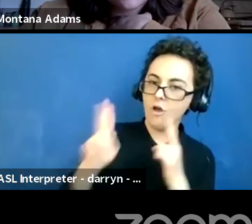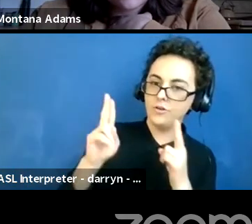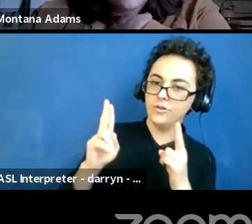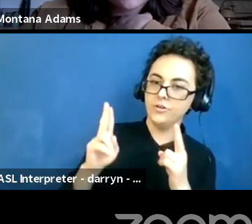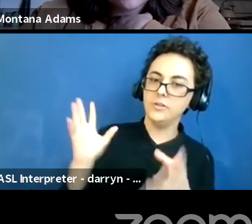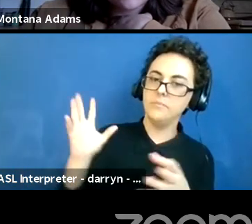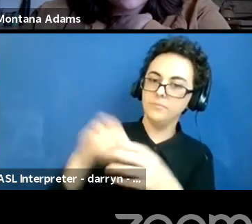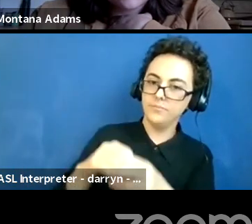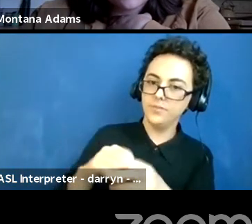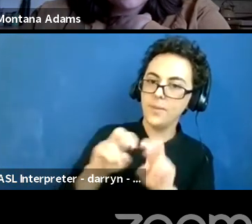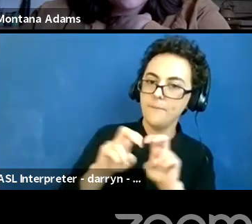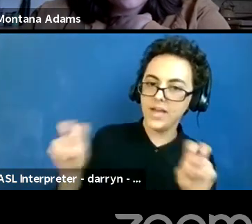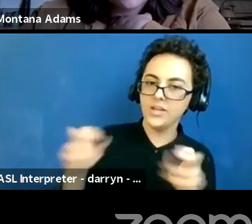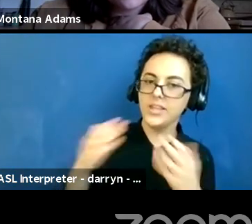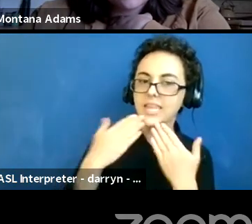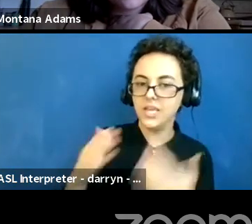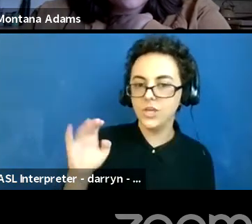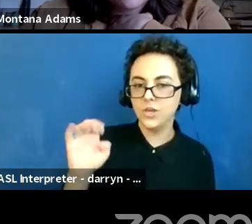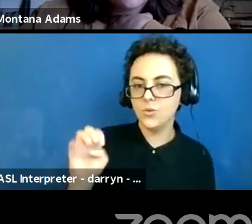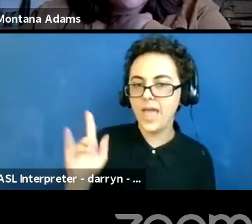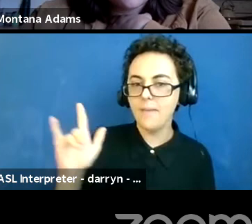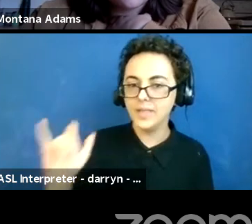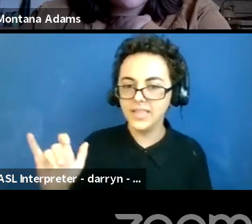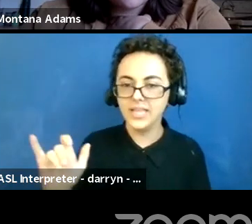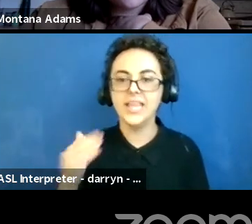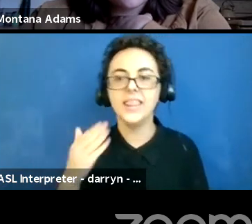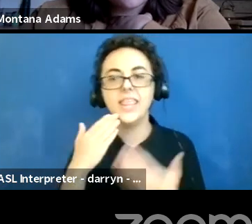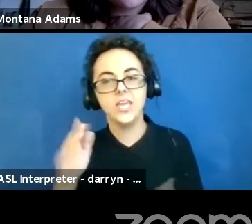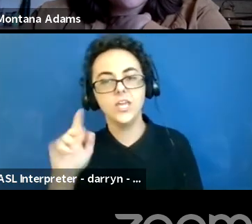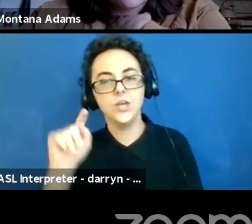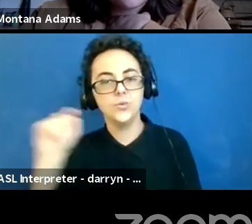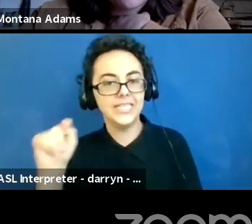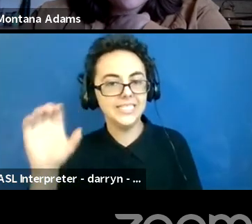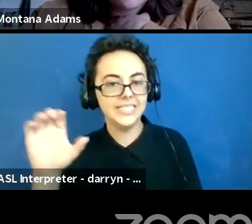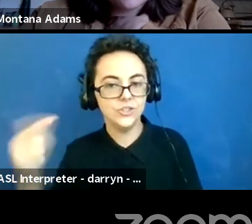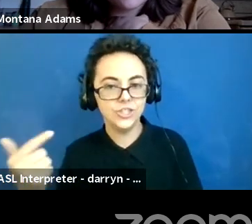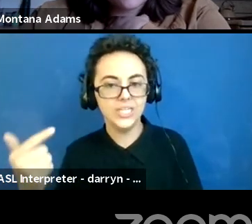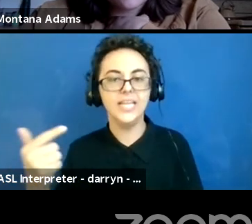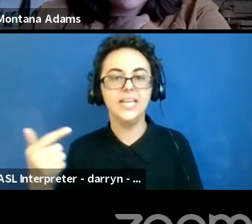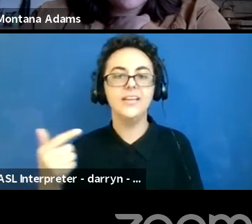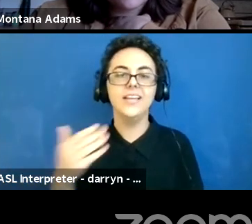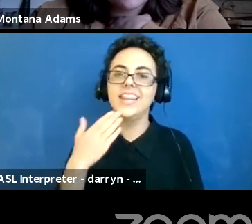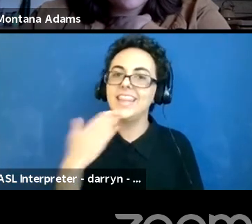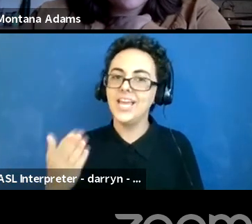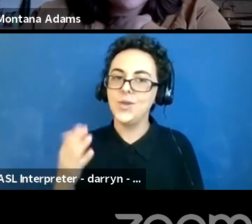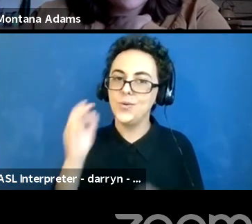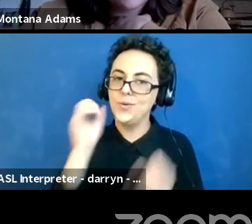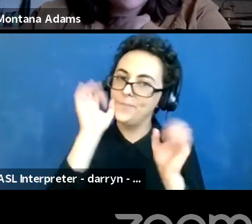Thank you, TCG, and my awesome co-panelists.